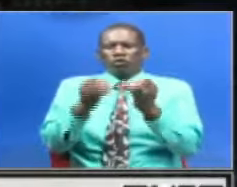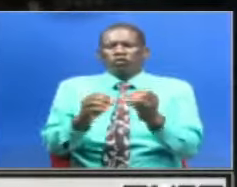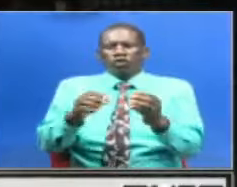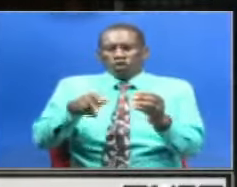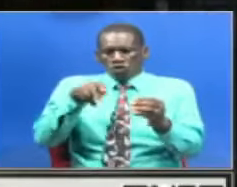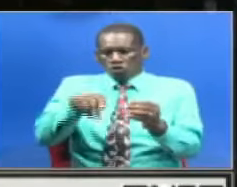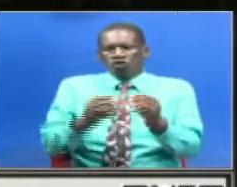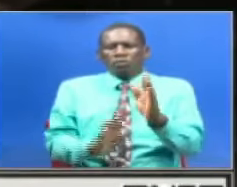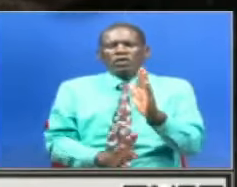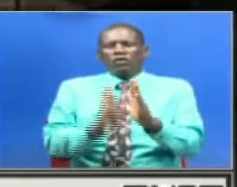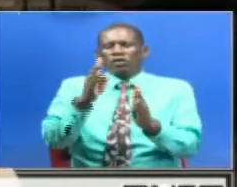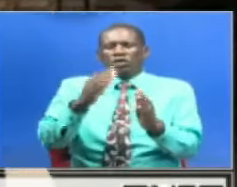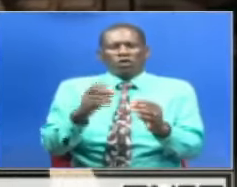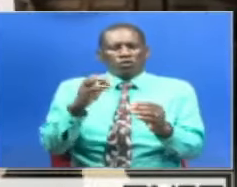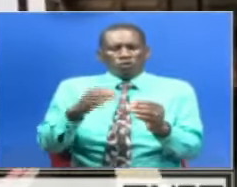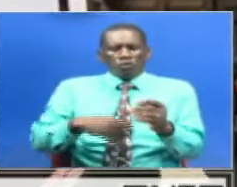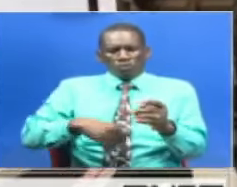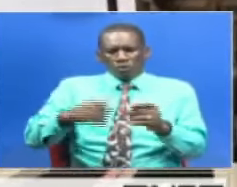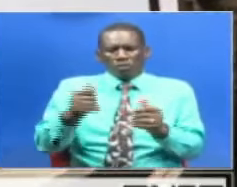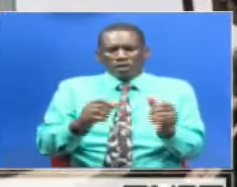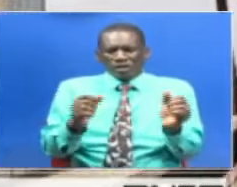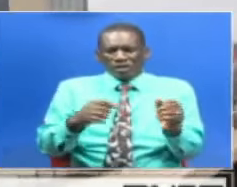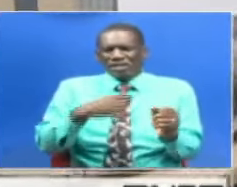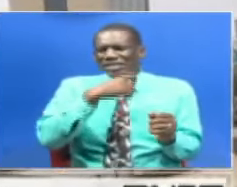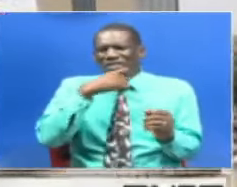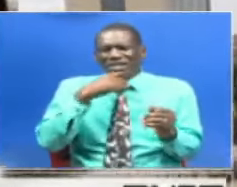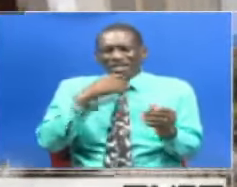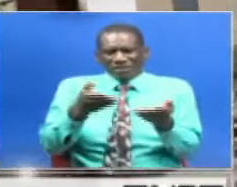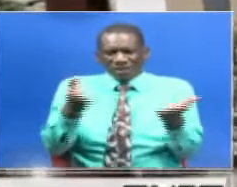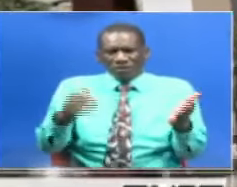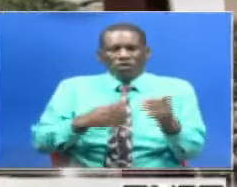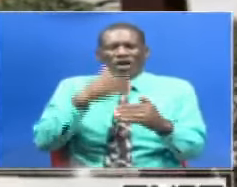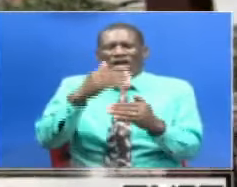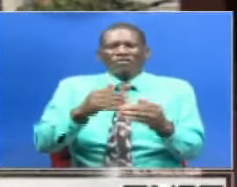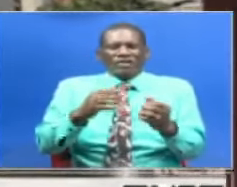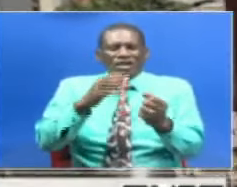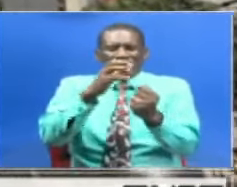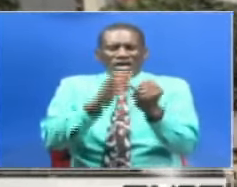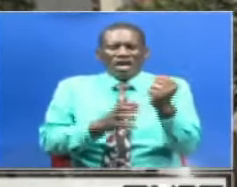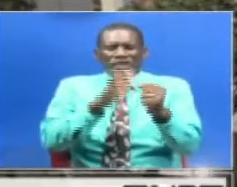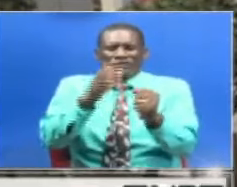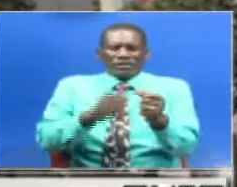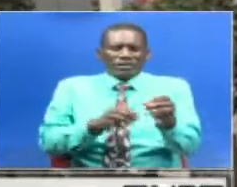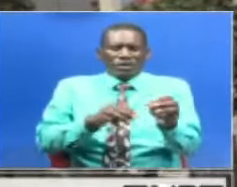procurement of drying and storage facilities for post-harvest loss management.